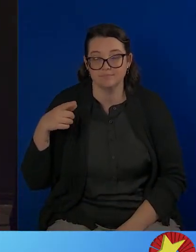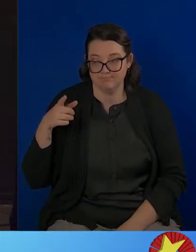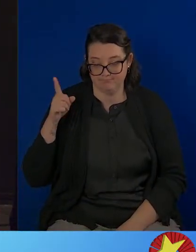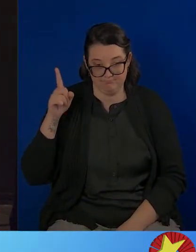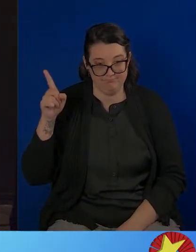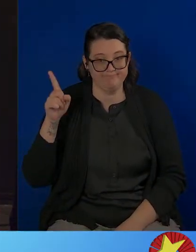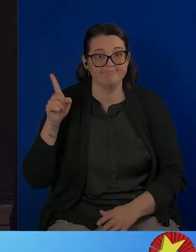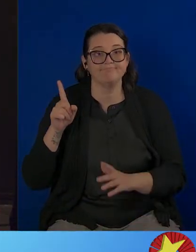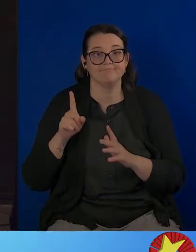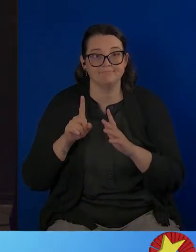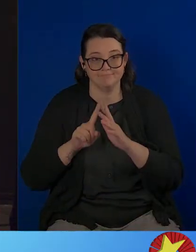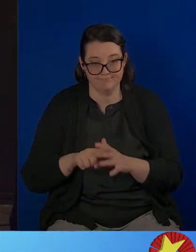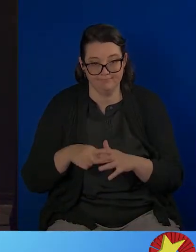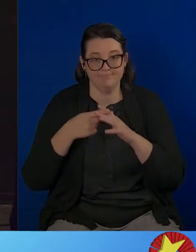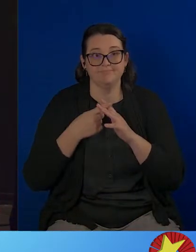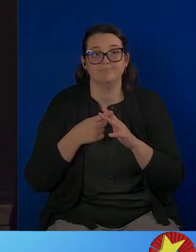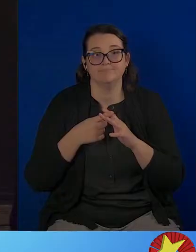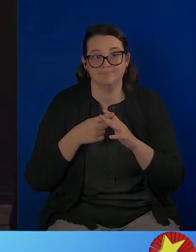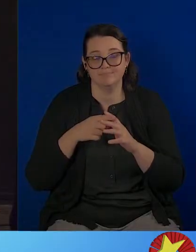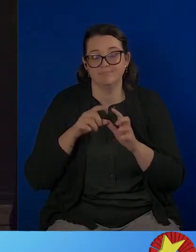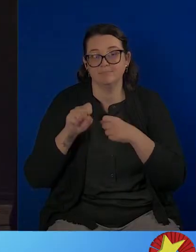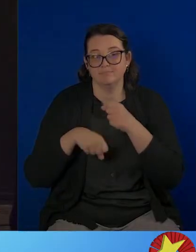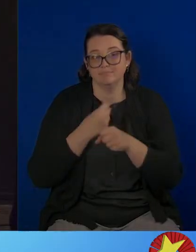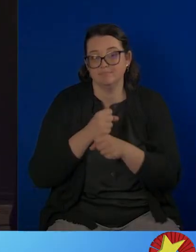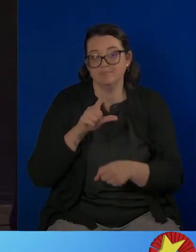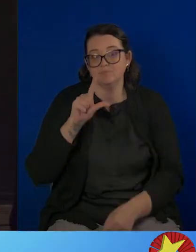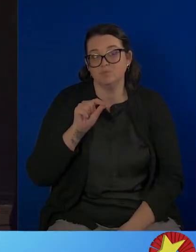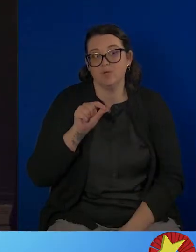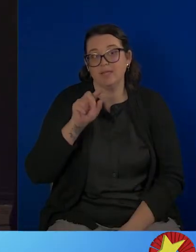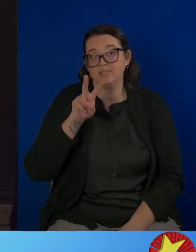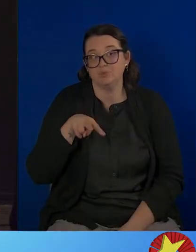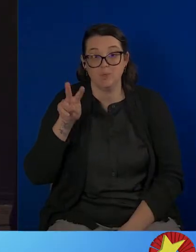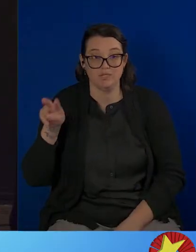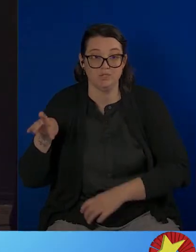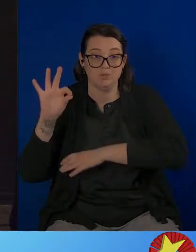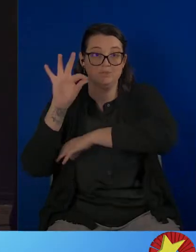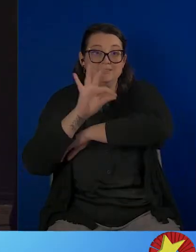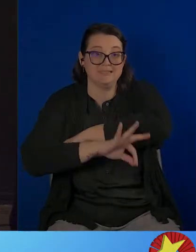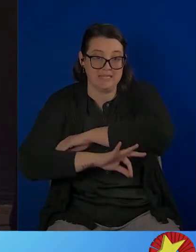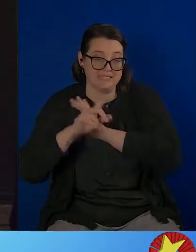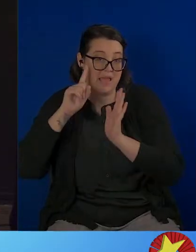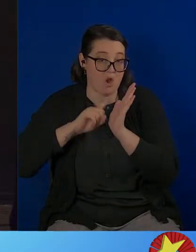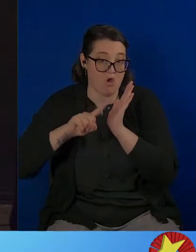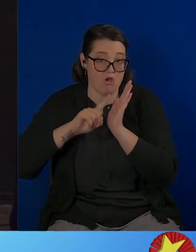initiated the 2022 sunset audit process of ASDB.